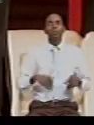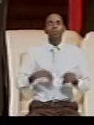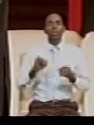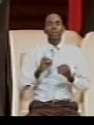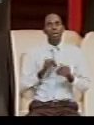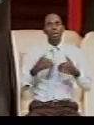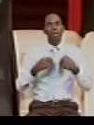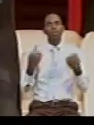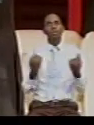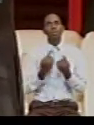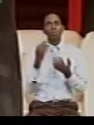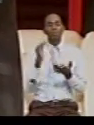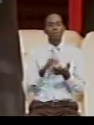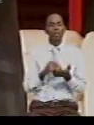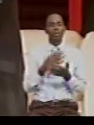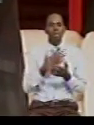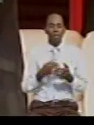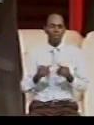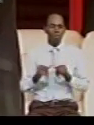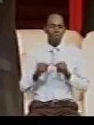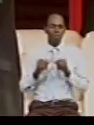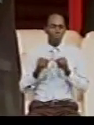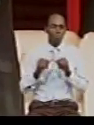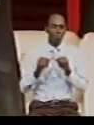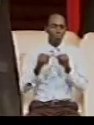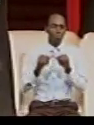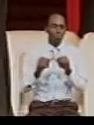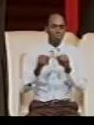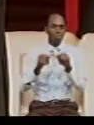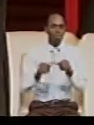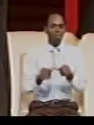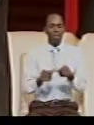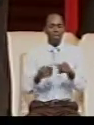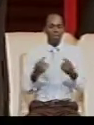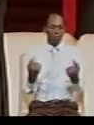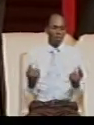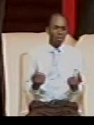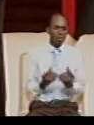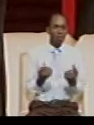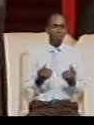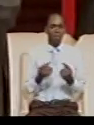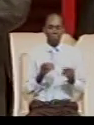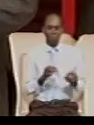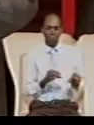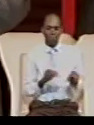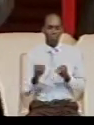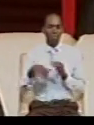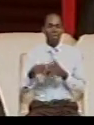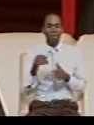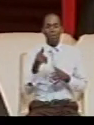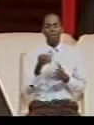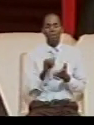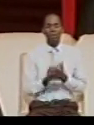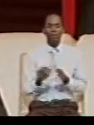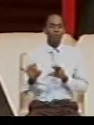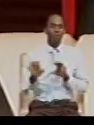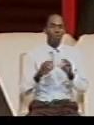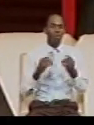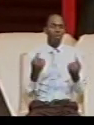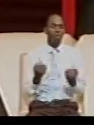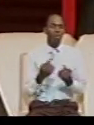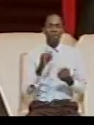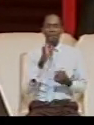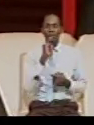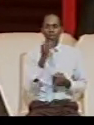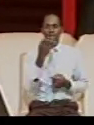outside that circle. He committes, he transgresses. He that committeth sin is of